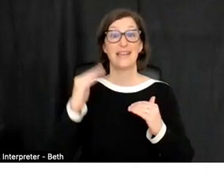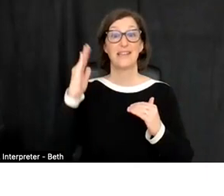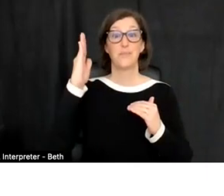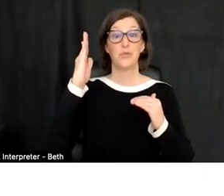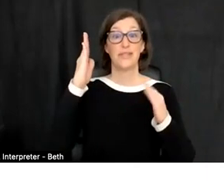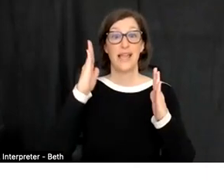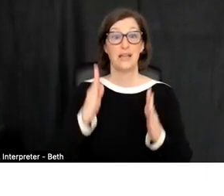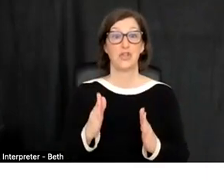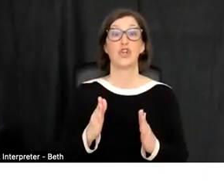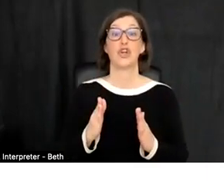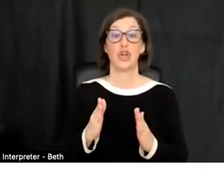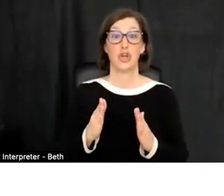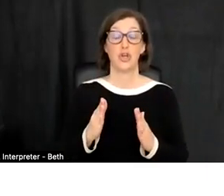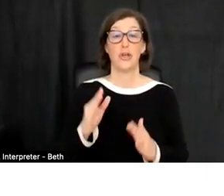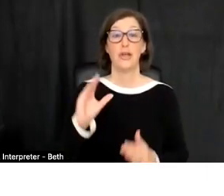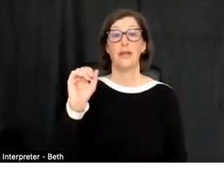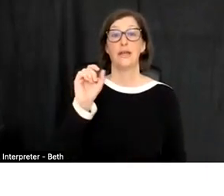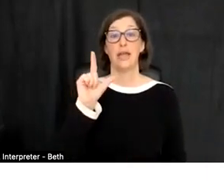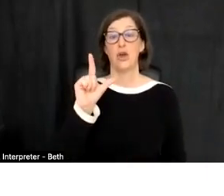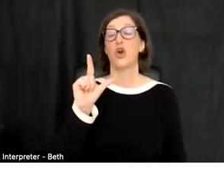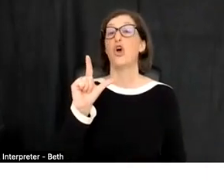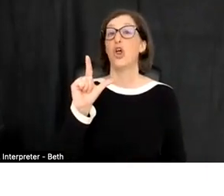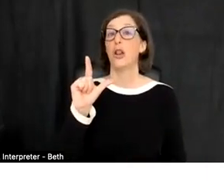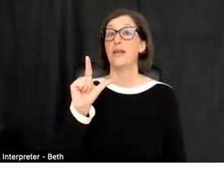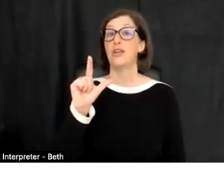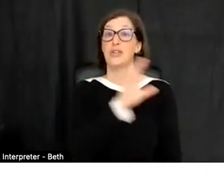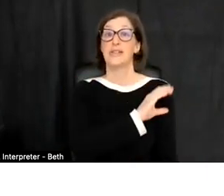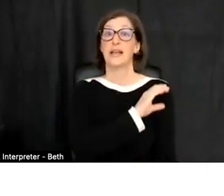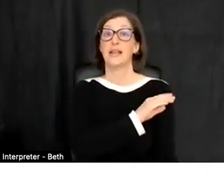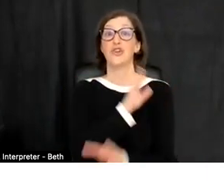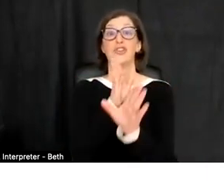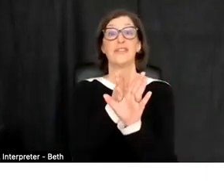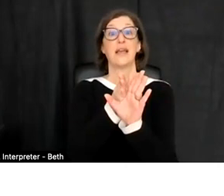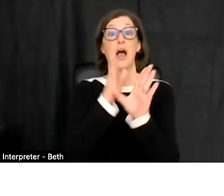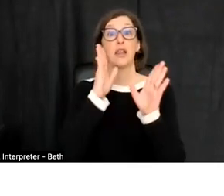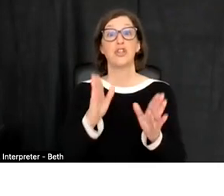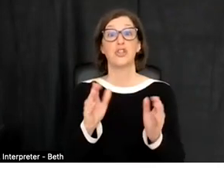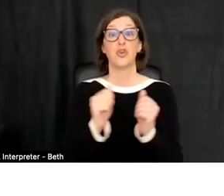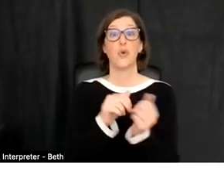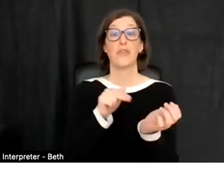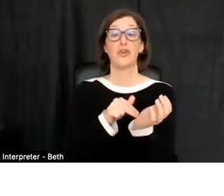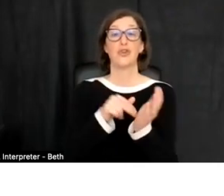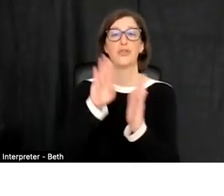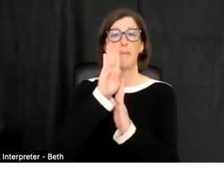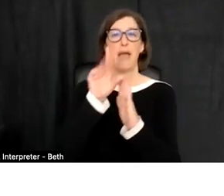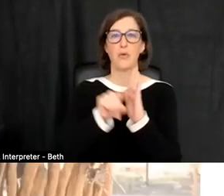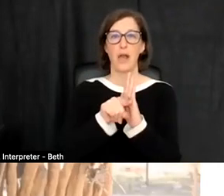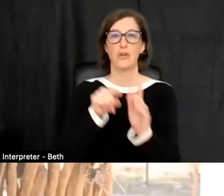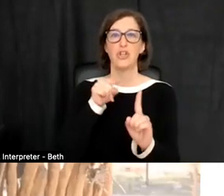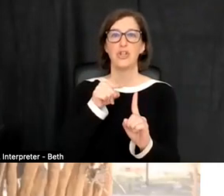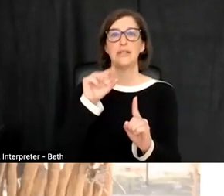presenter. Carol Wogren is a clinical psychologist with a nursing background and is the mental